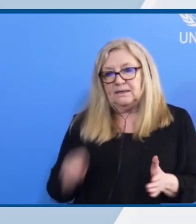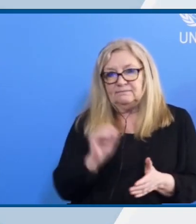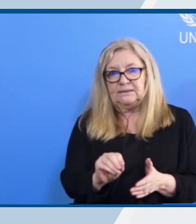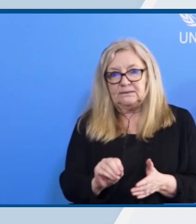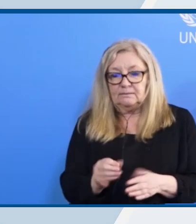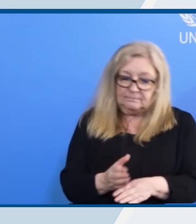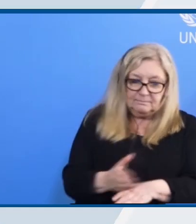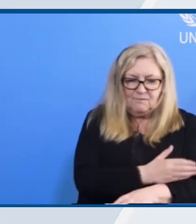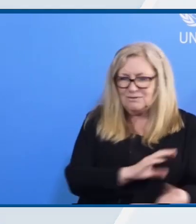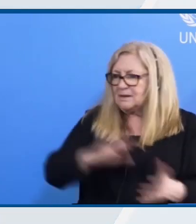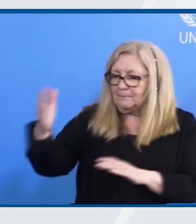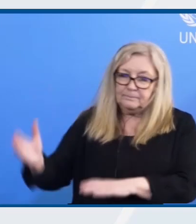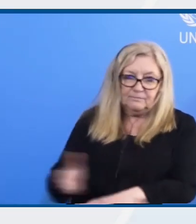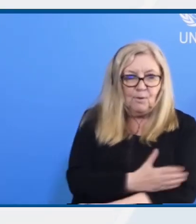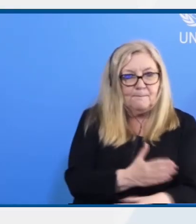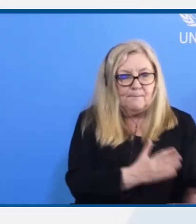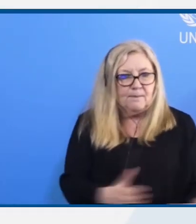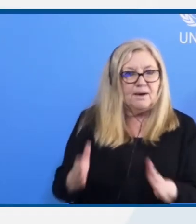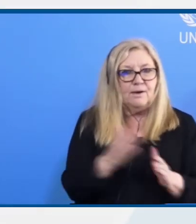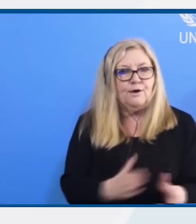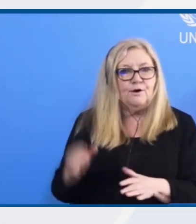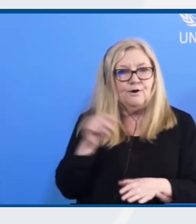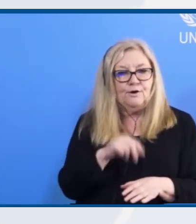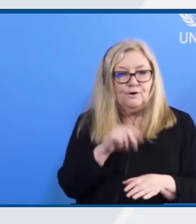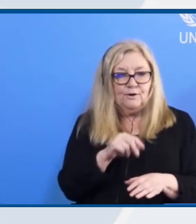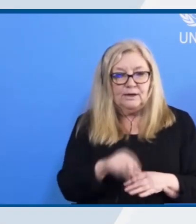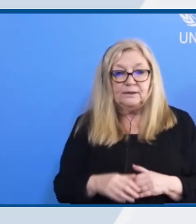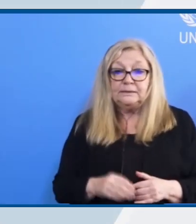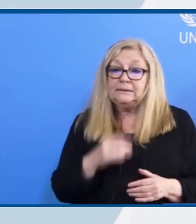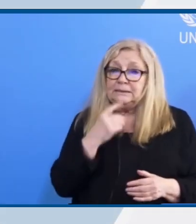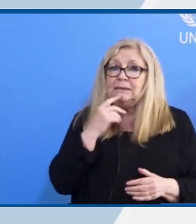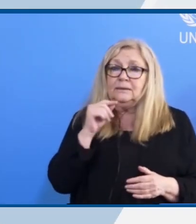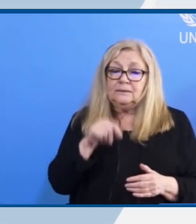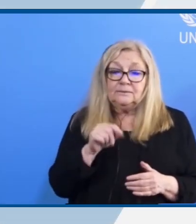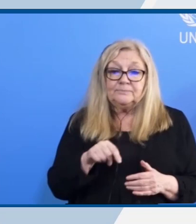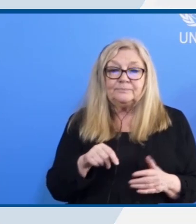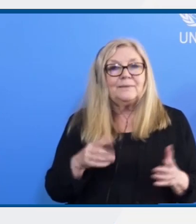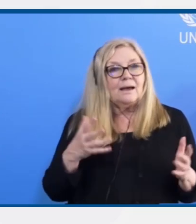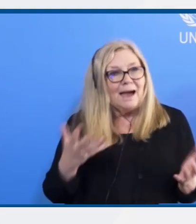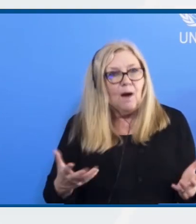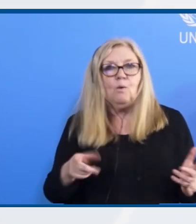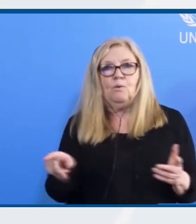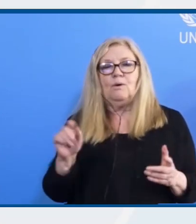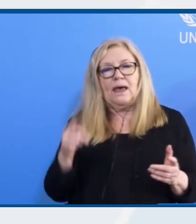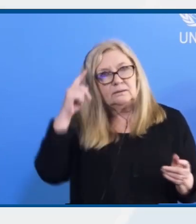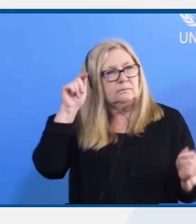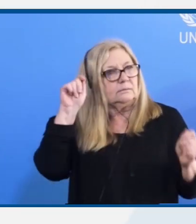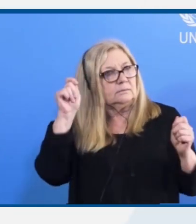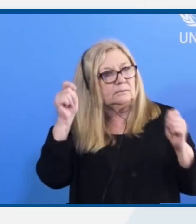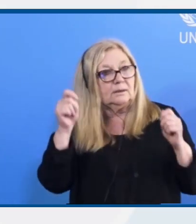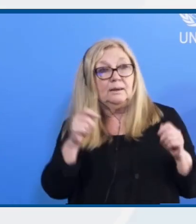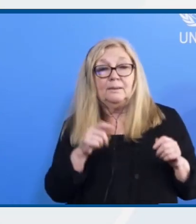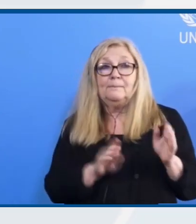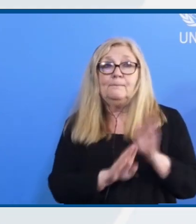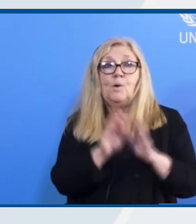this is excellent, which is, lots of the funding goes for mitigation. We're trying really to scale up adaptation. It's what most developing countries